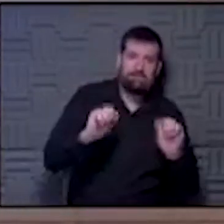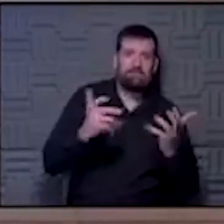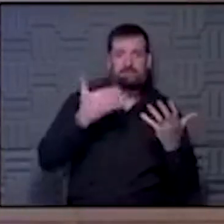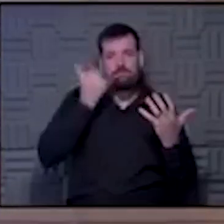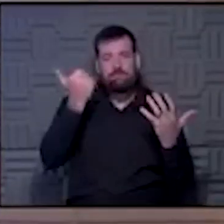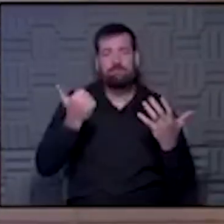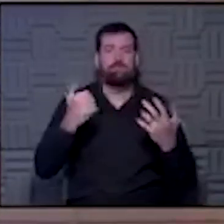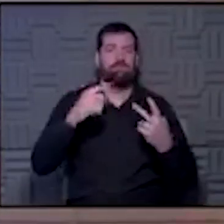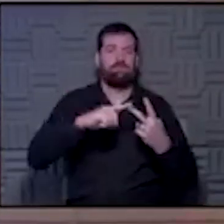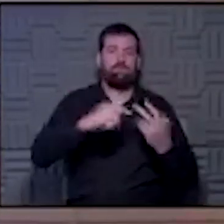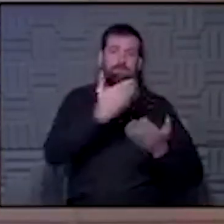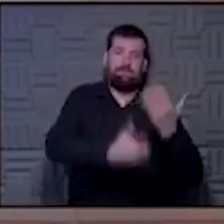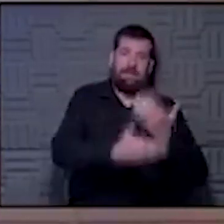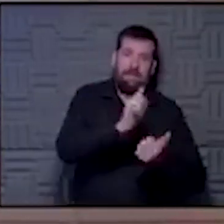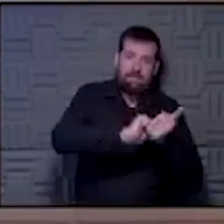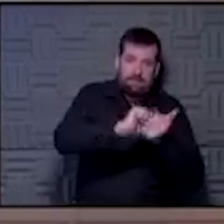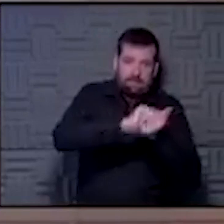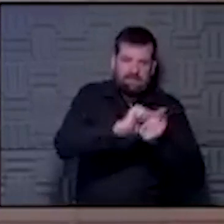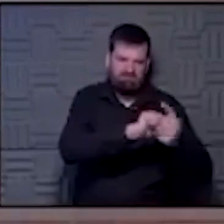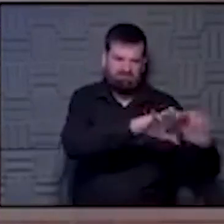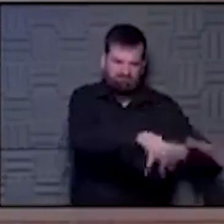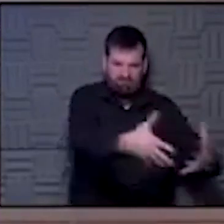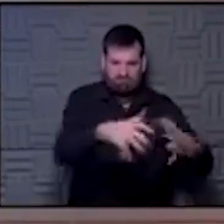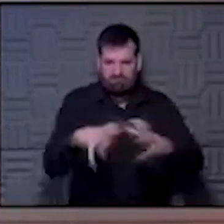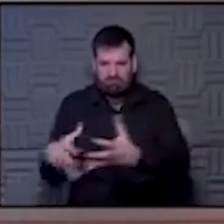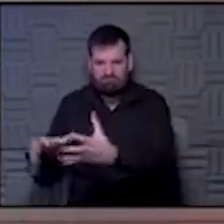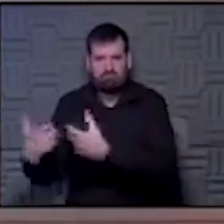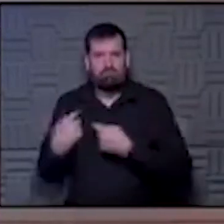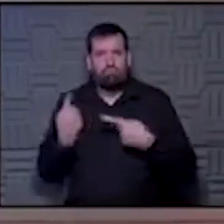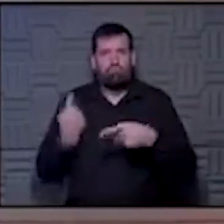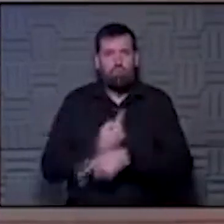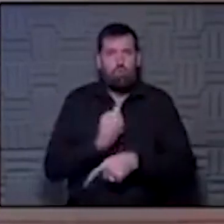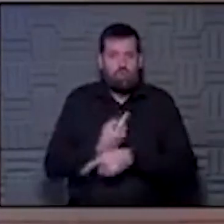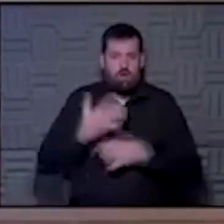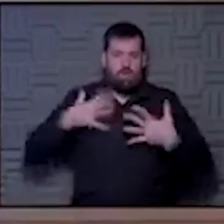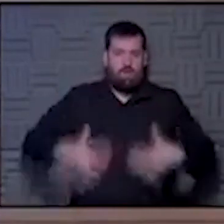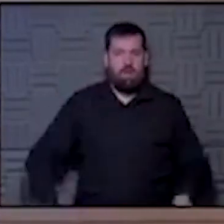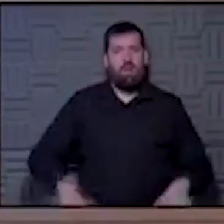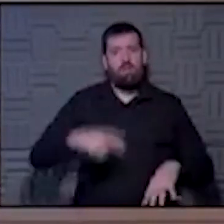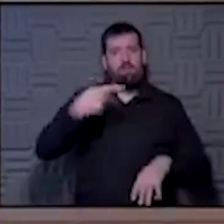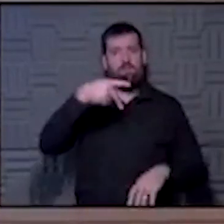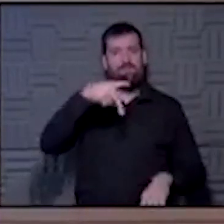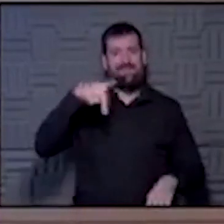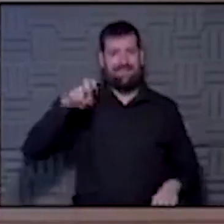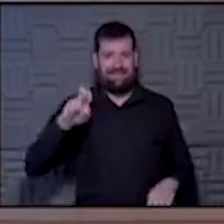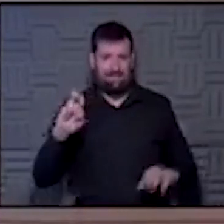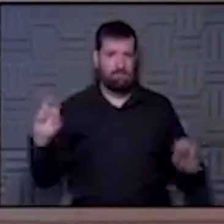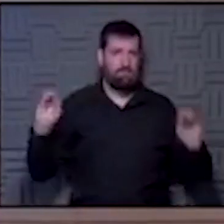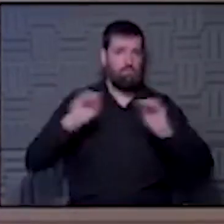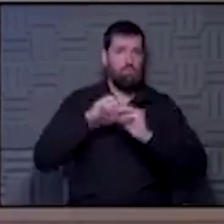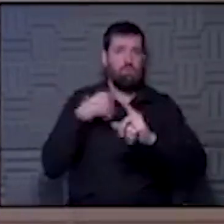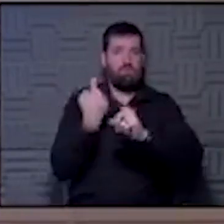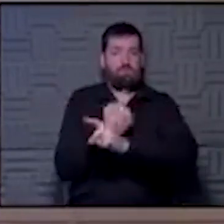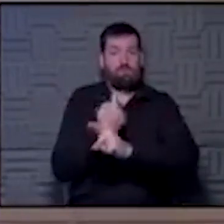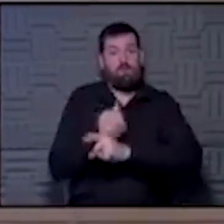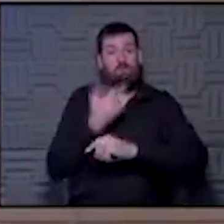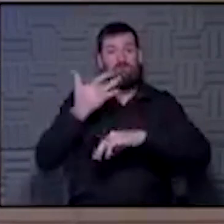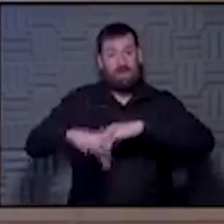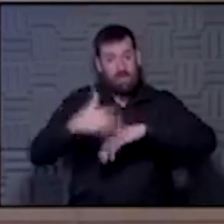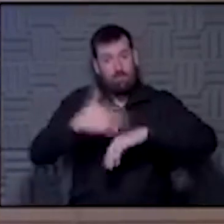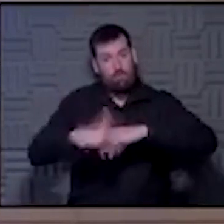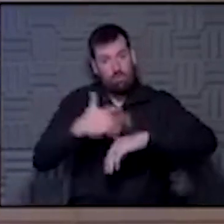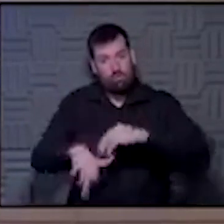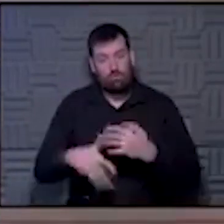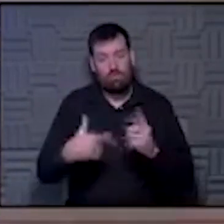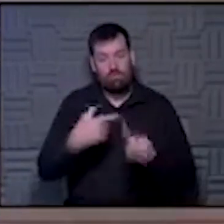hand hygiene and using the right PPE now that it's more available from our county and state partners,